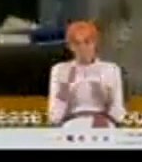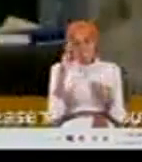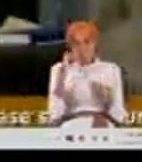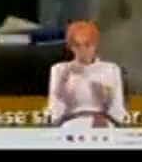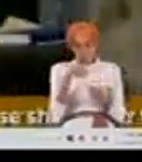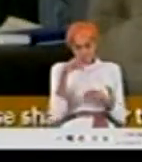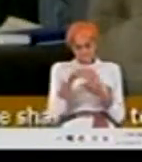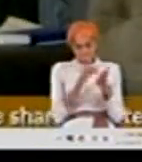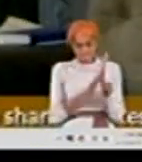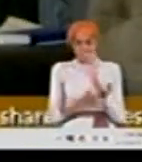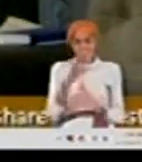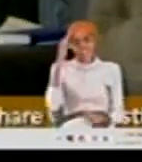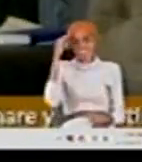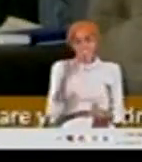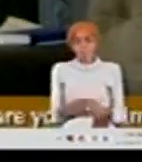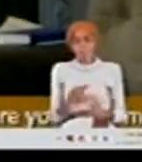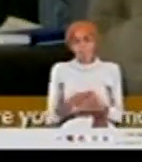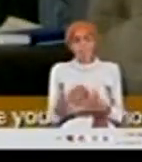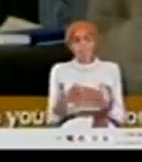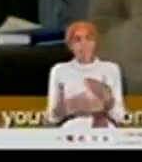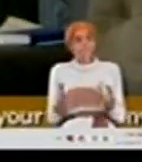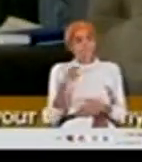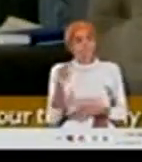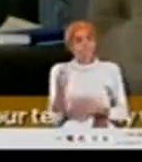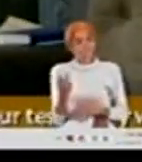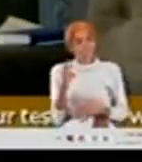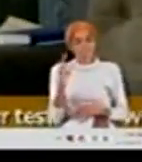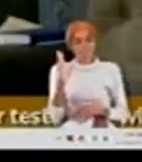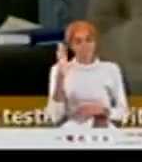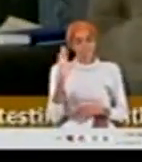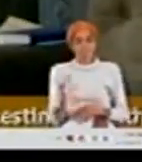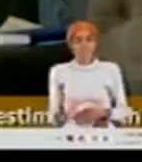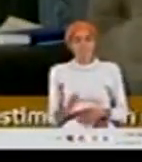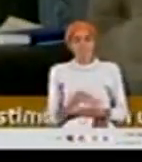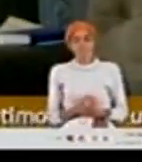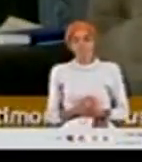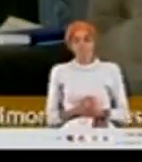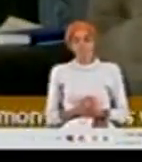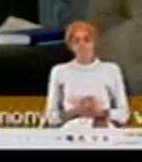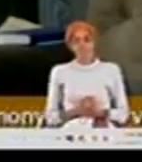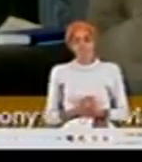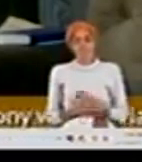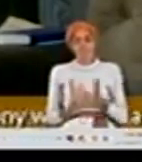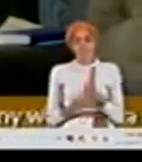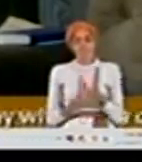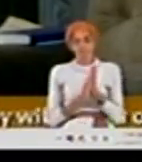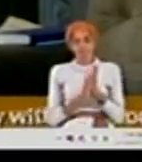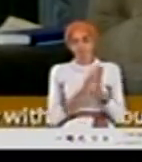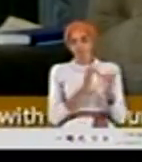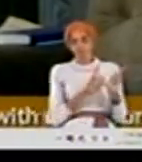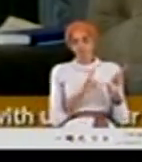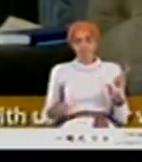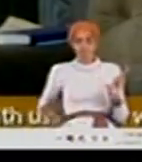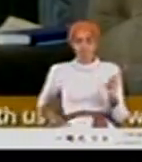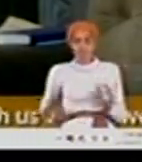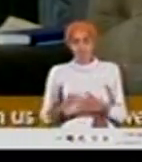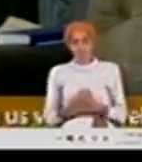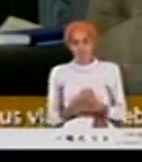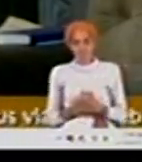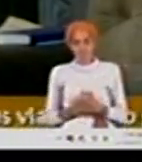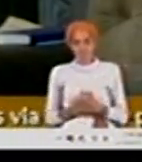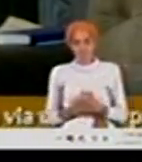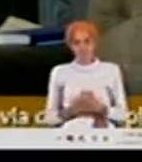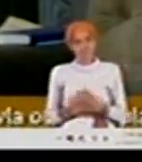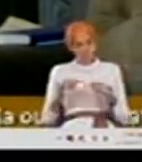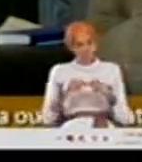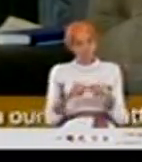name very quickly the second testifier second testifier praise the Lord while they are giving testimony keep checking yourself keep